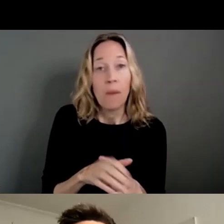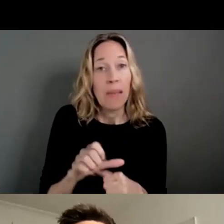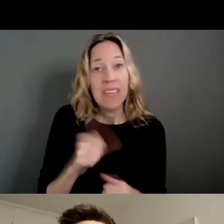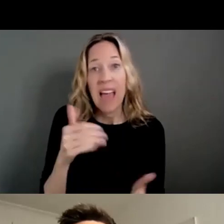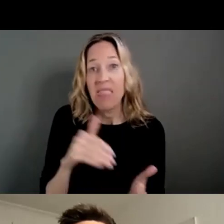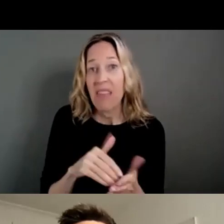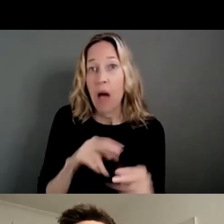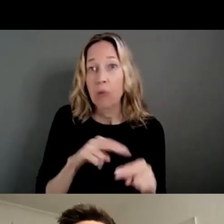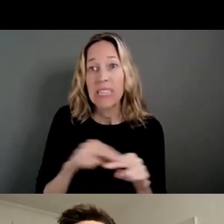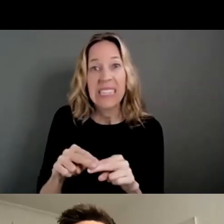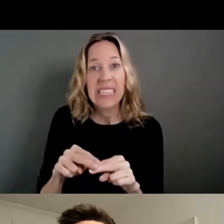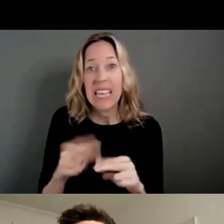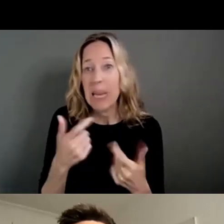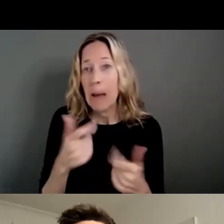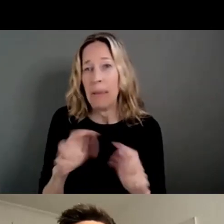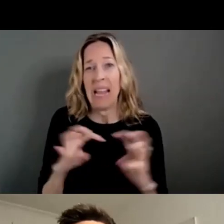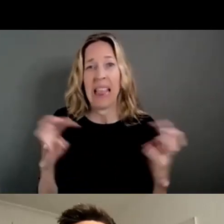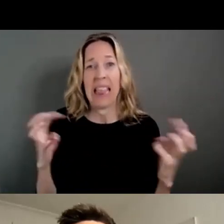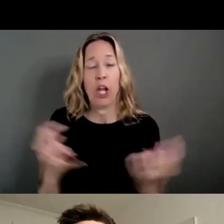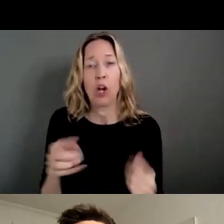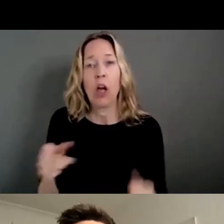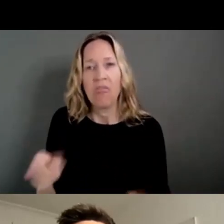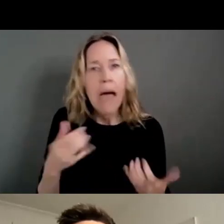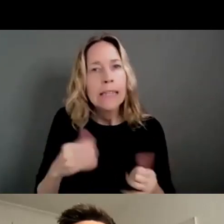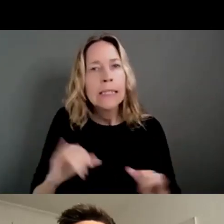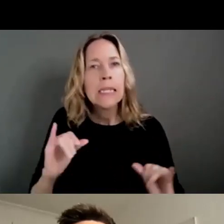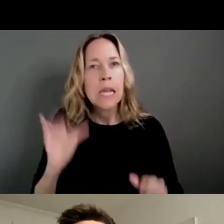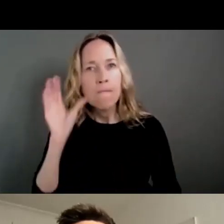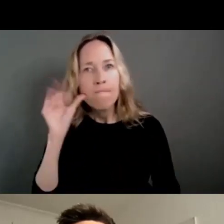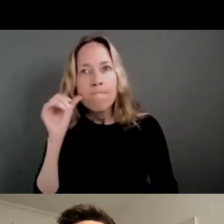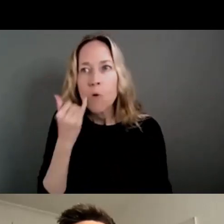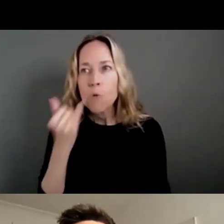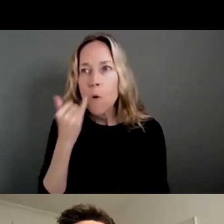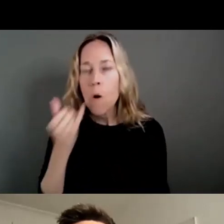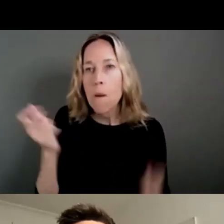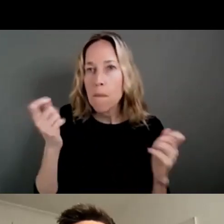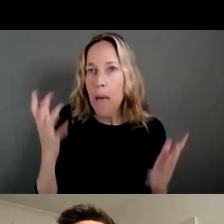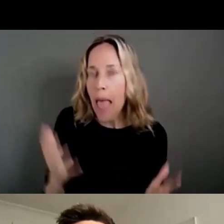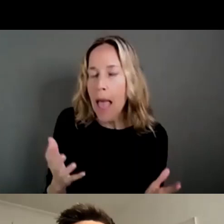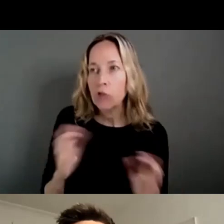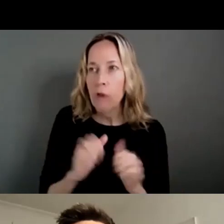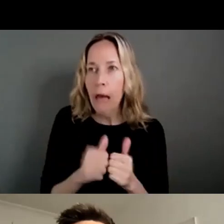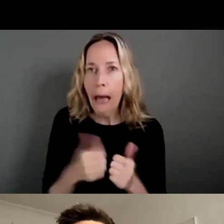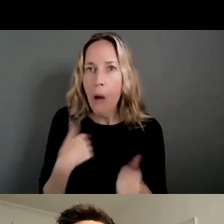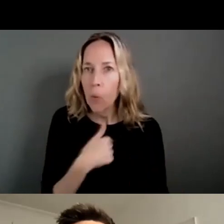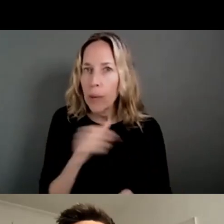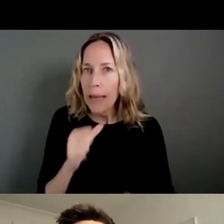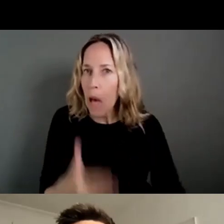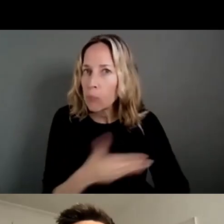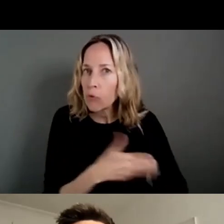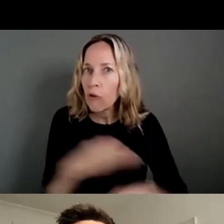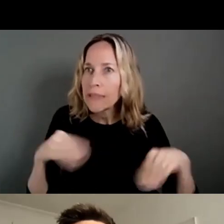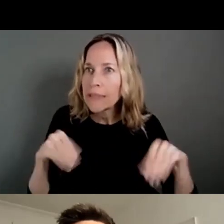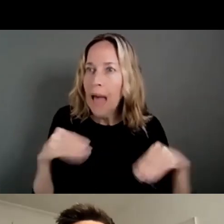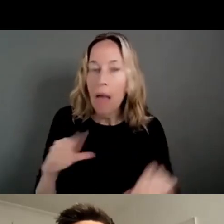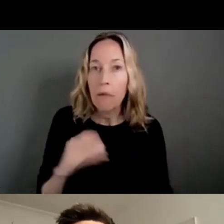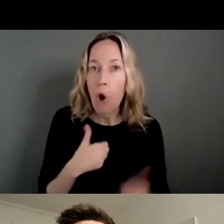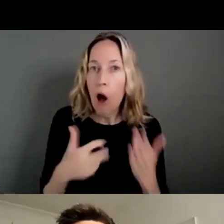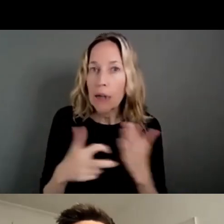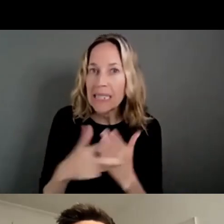are on it with their management about, what they can do to push sales in the last 3 hours, et cetera. Things that are